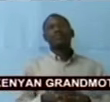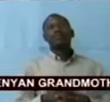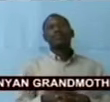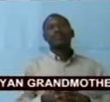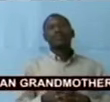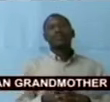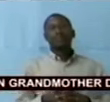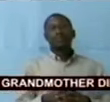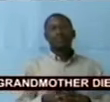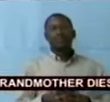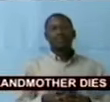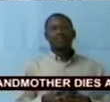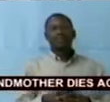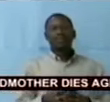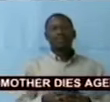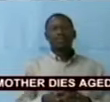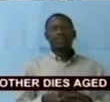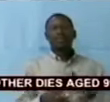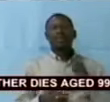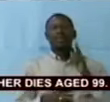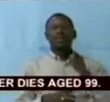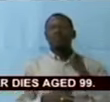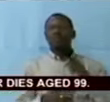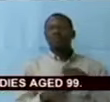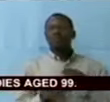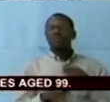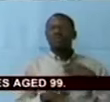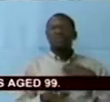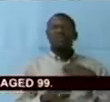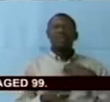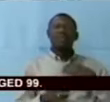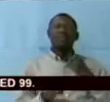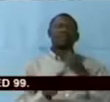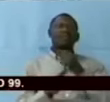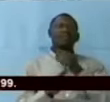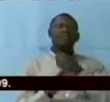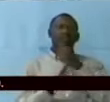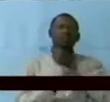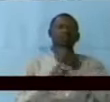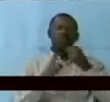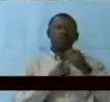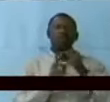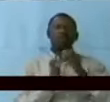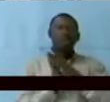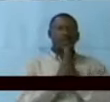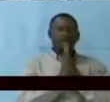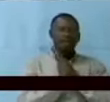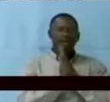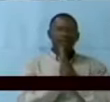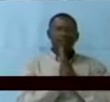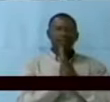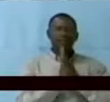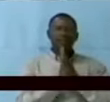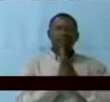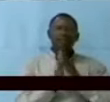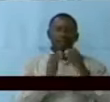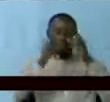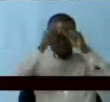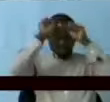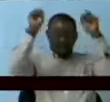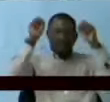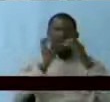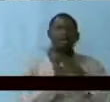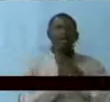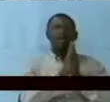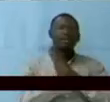That was a peculiar case. That is the case of the state against Dr. Njoguba. Oketa